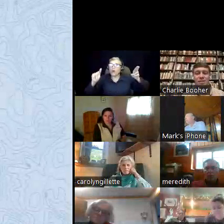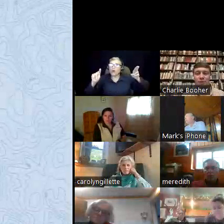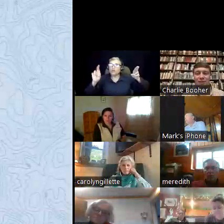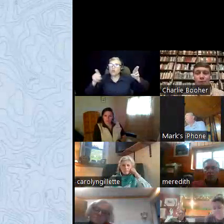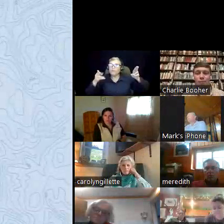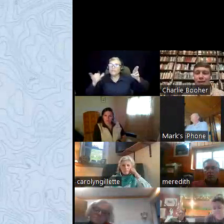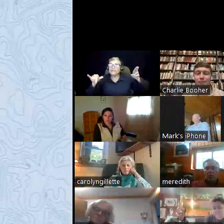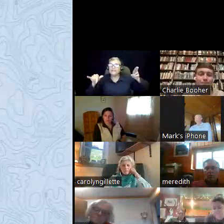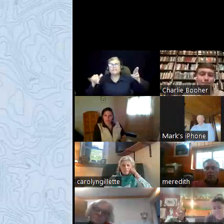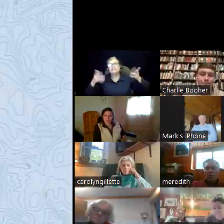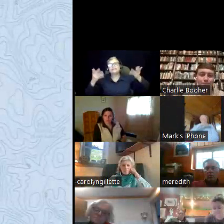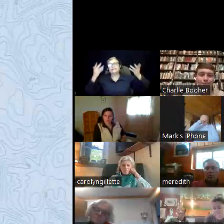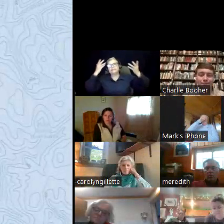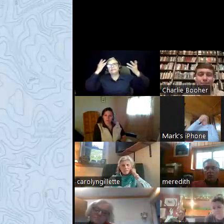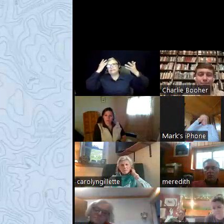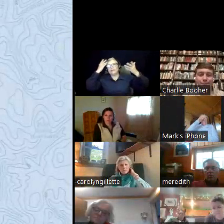It's yet to be seen what that will mean.